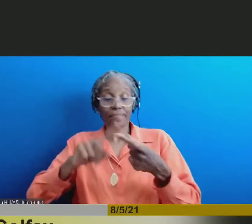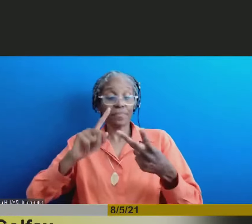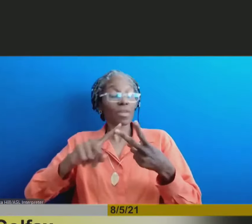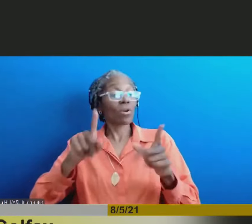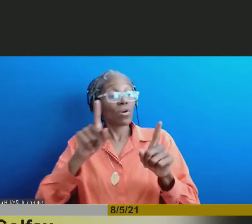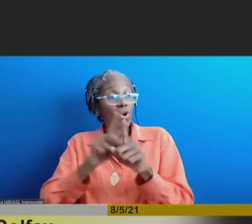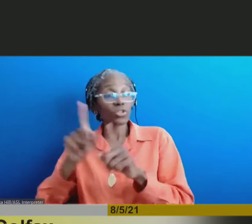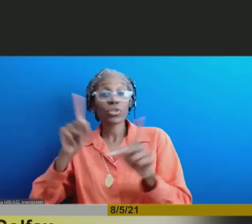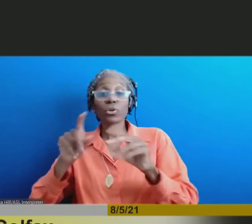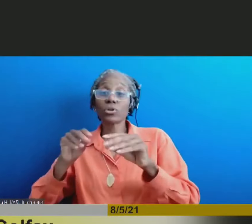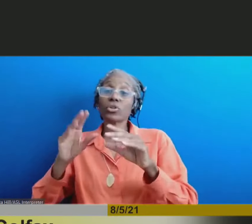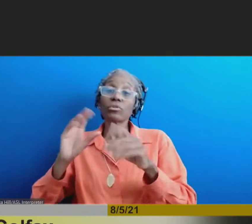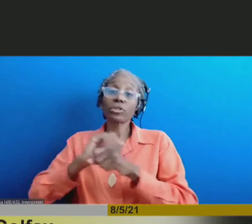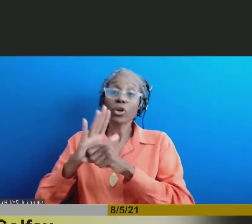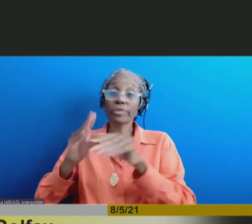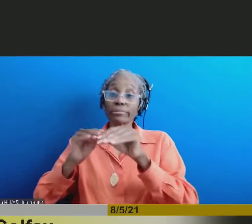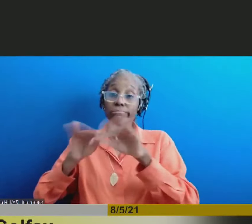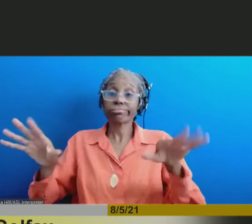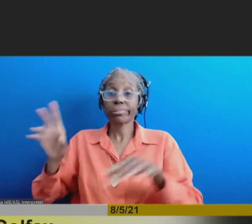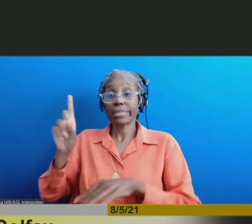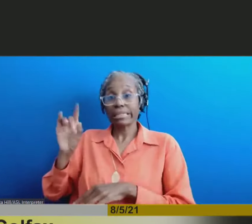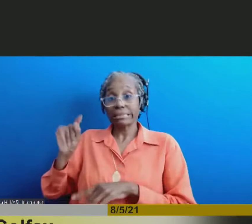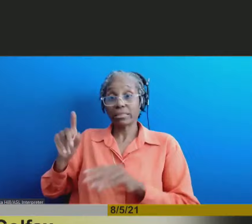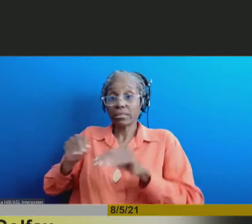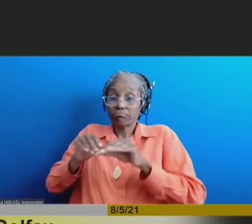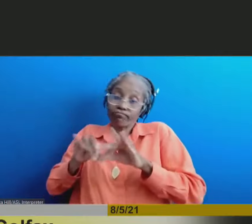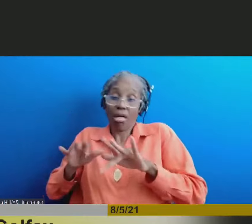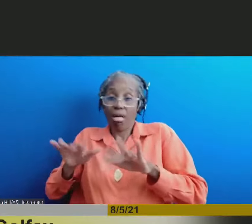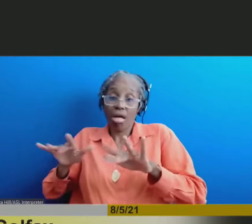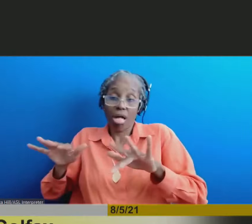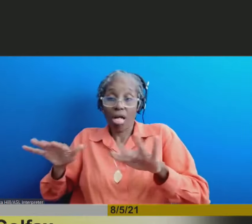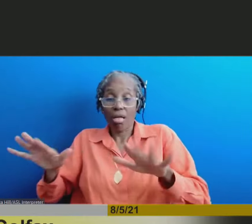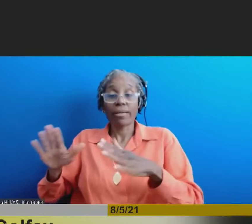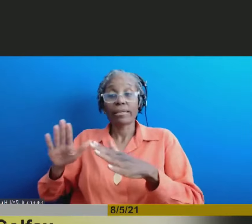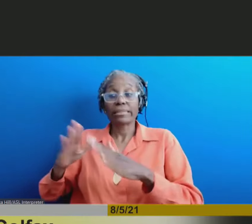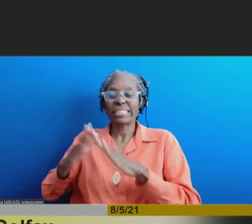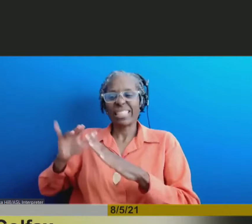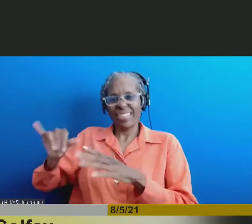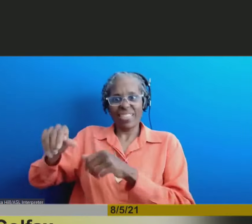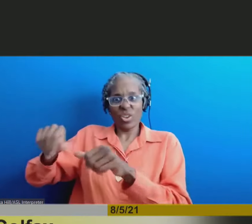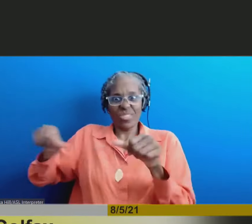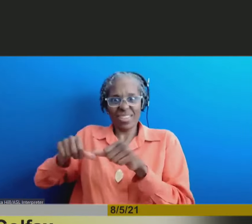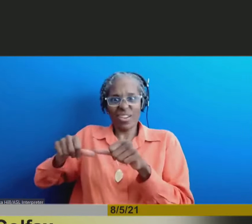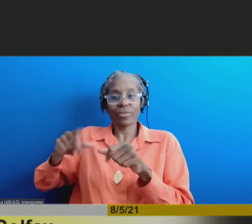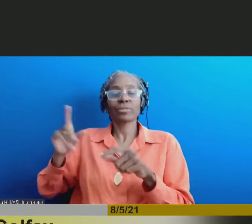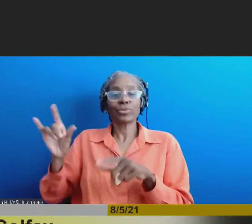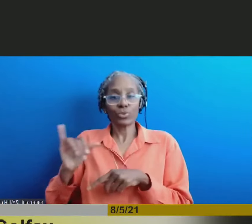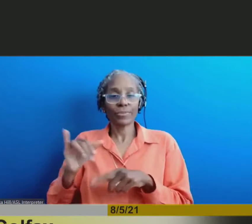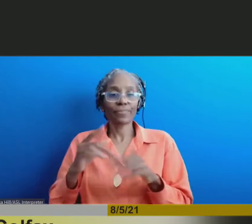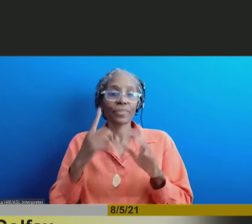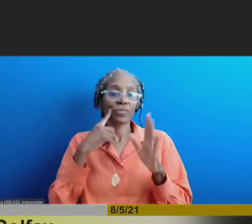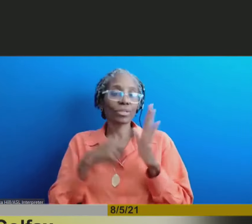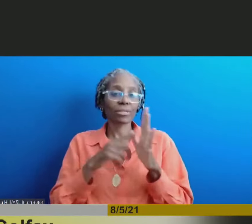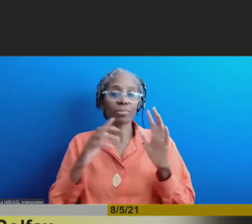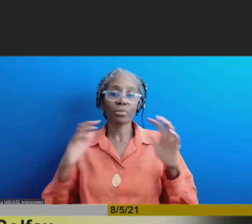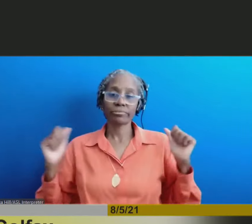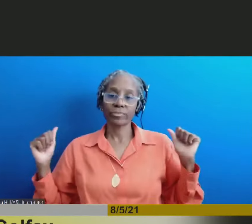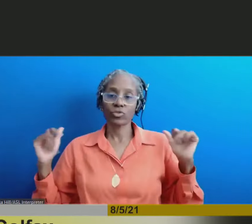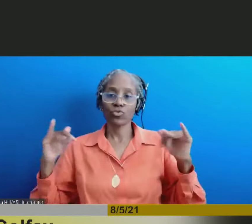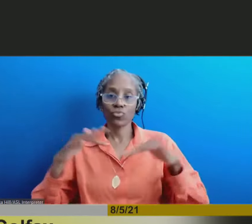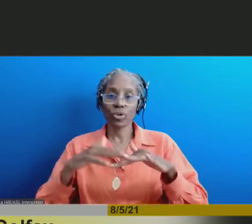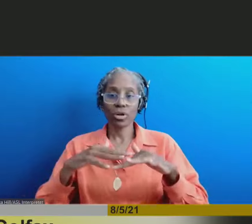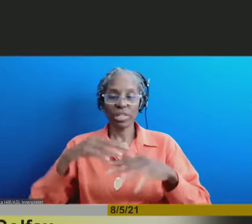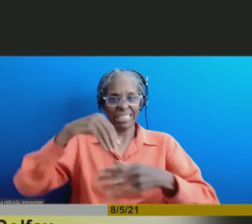know COVID-19 with the Delta variant is spreading rapidly in our city right now. So those include crowded indoor